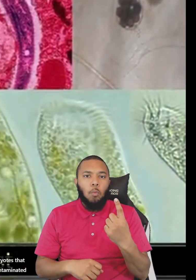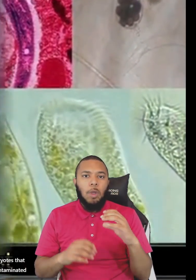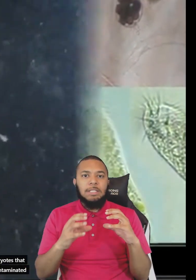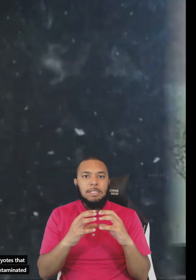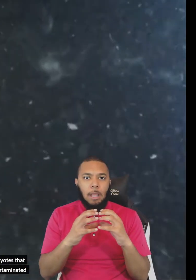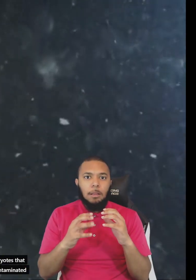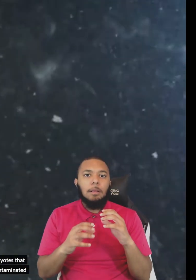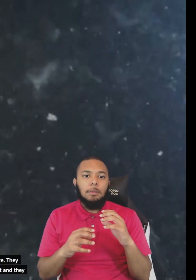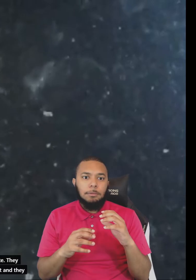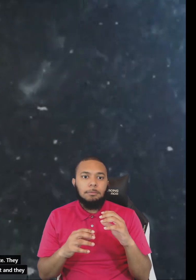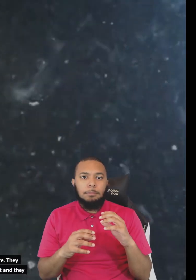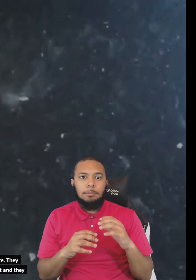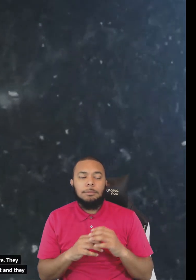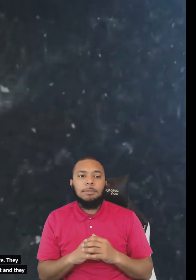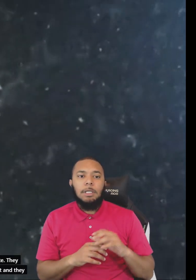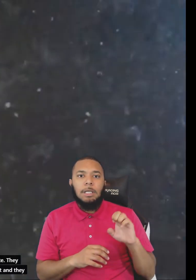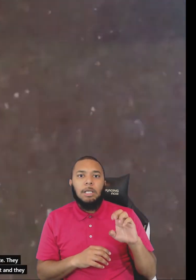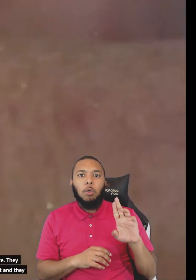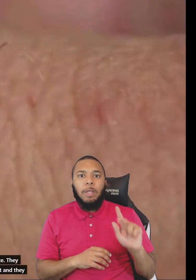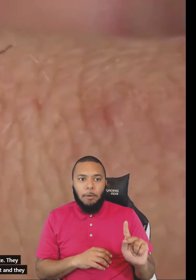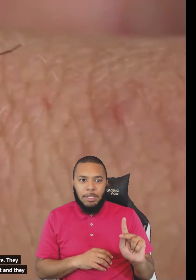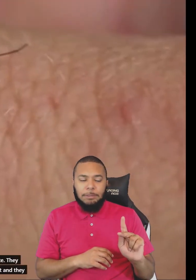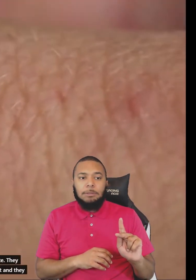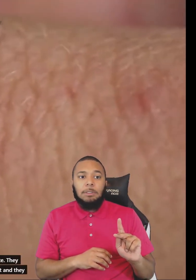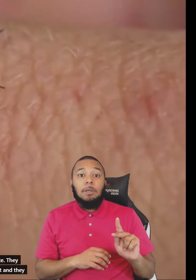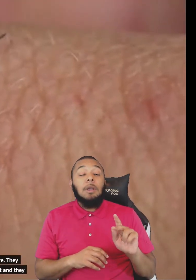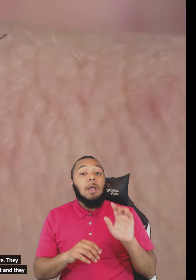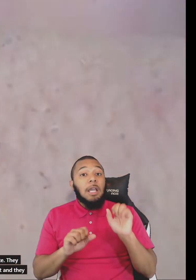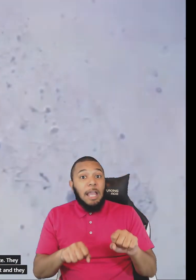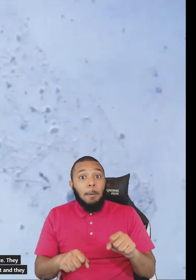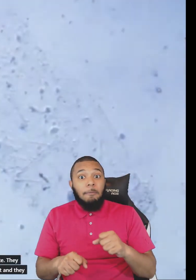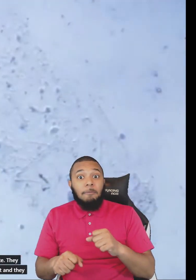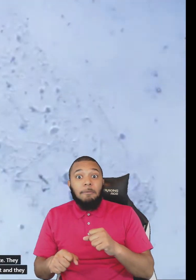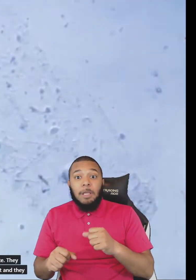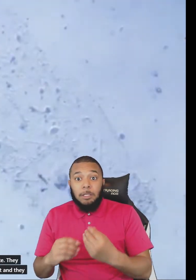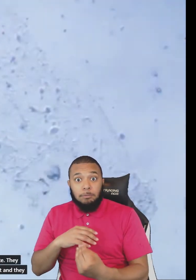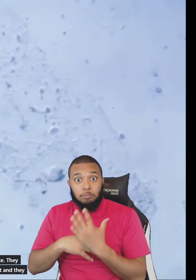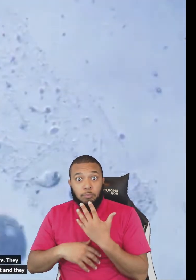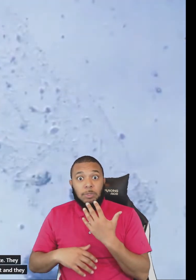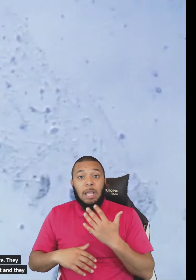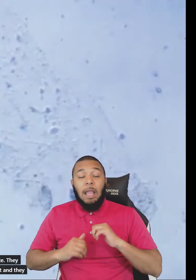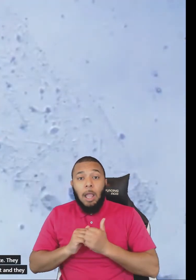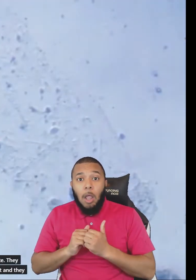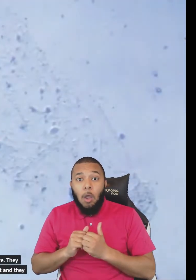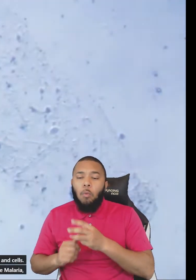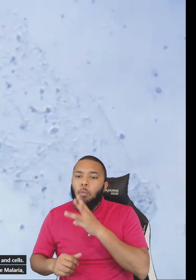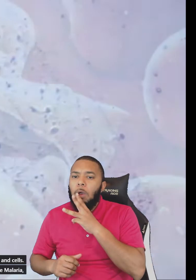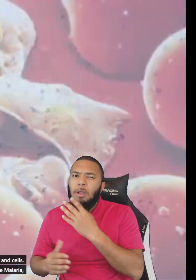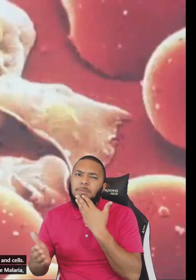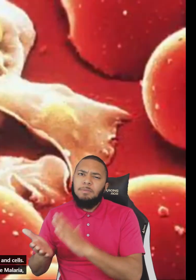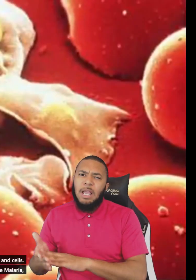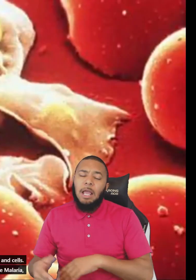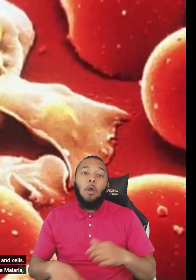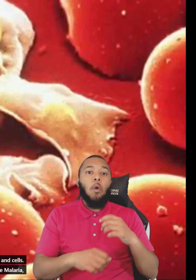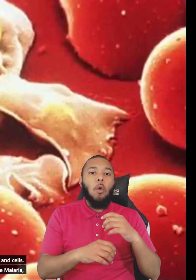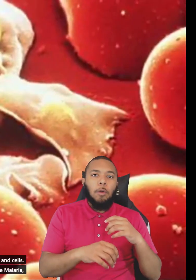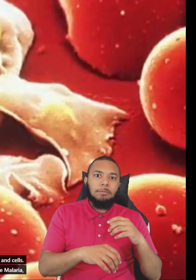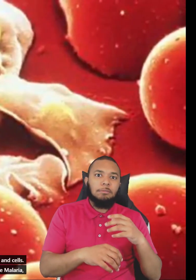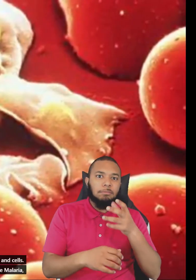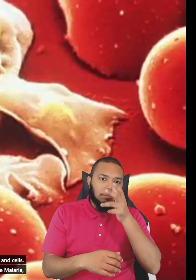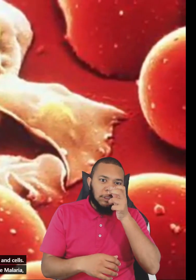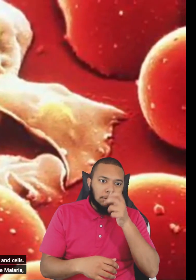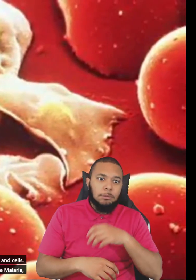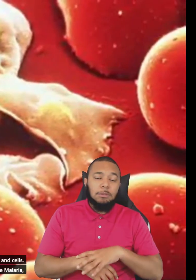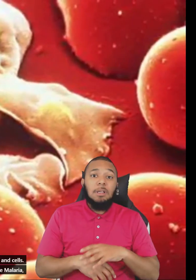infect people through contaminated water or even an insect bite. They take nutrients from their host, and they can cause damage to